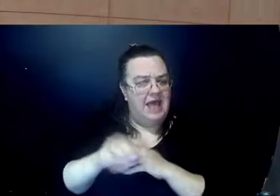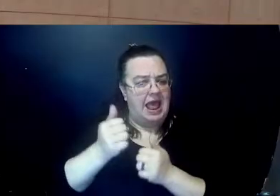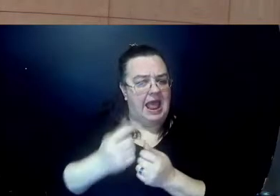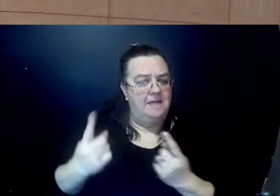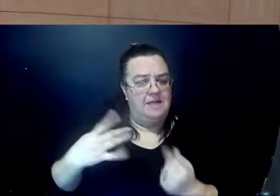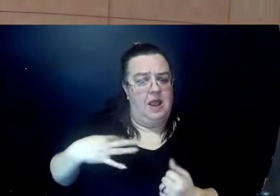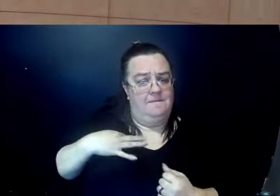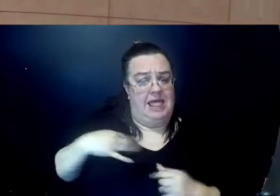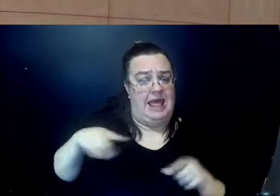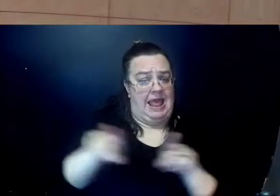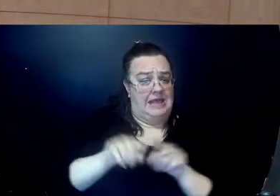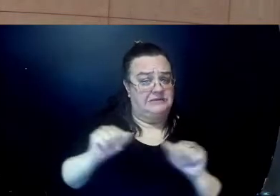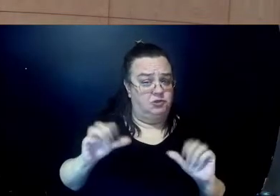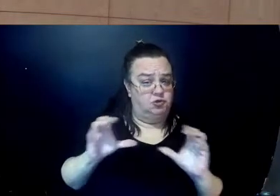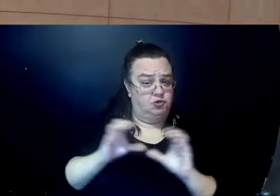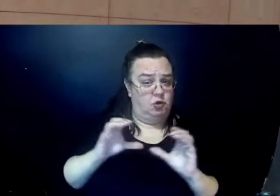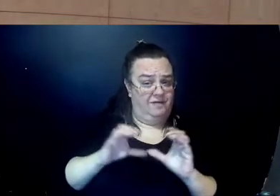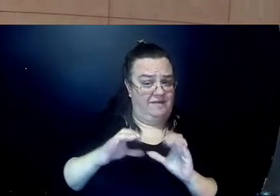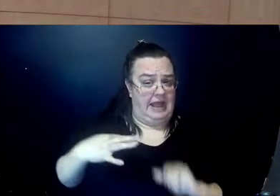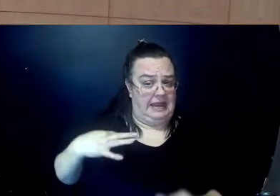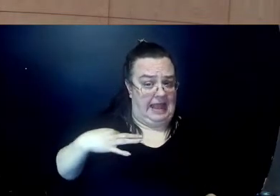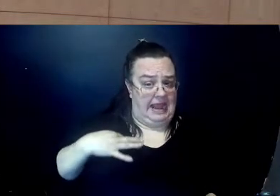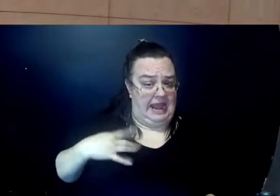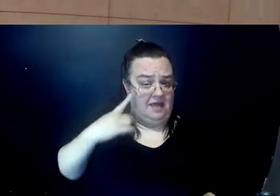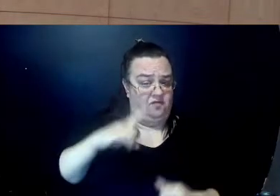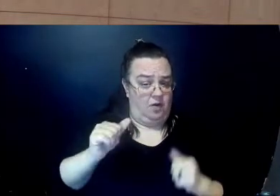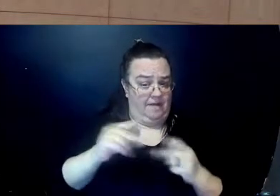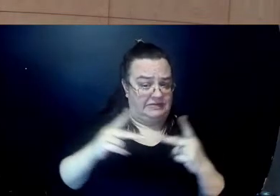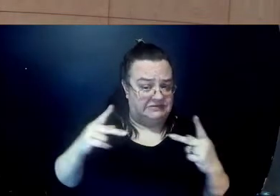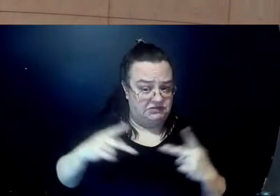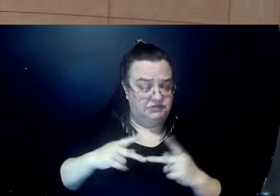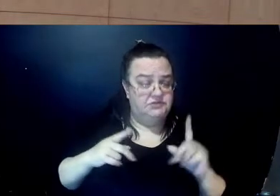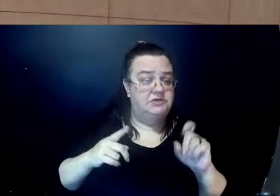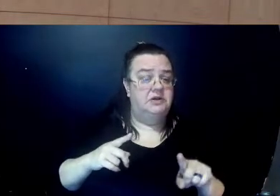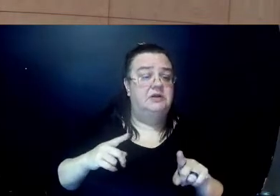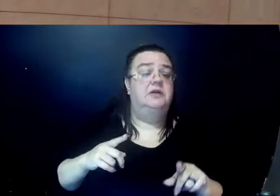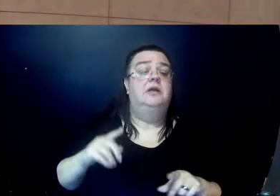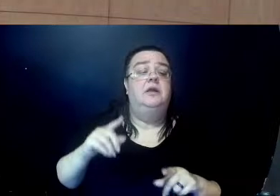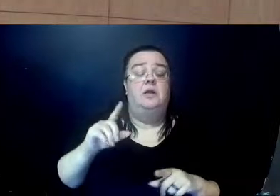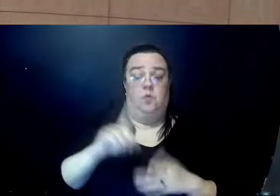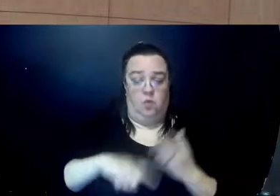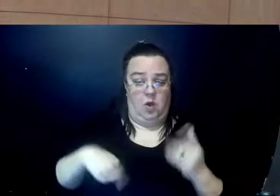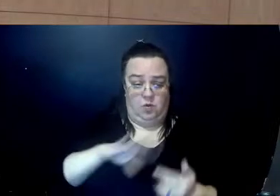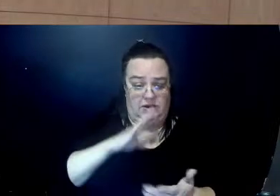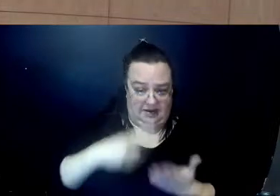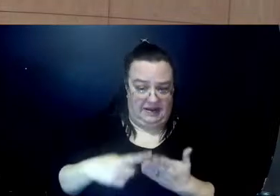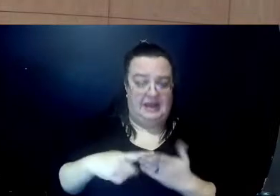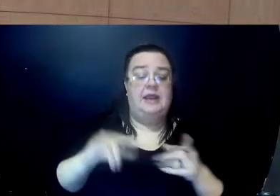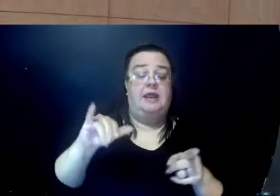a certified candidate for a position? Yes. What we're debating? Okay.